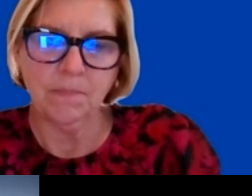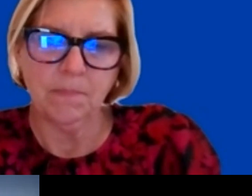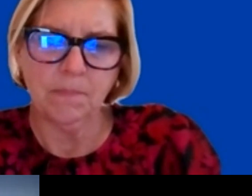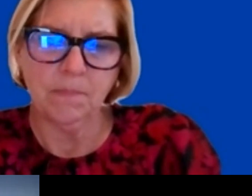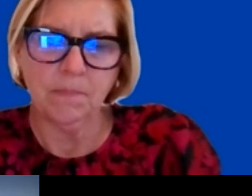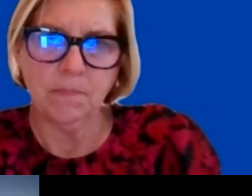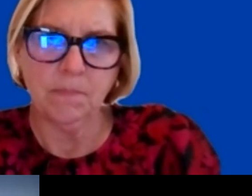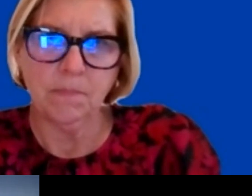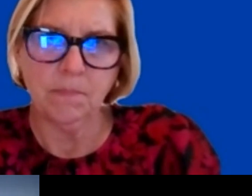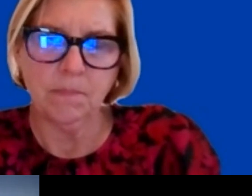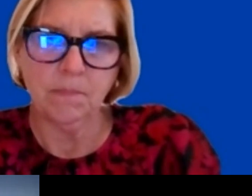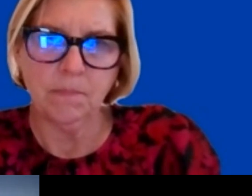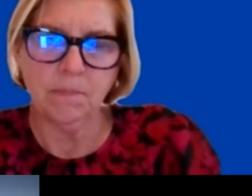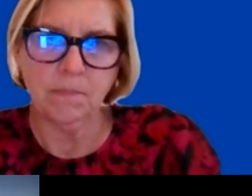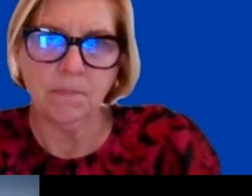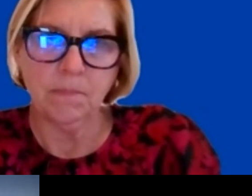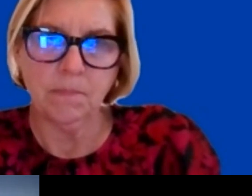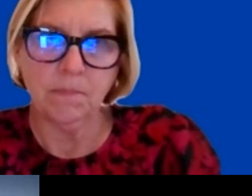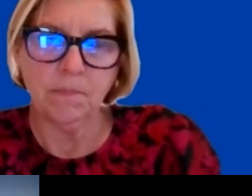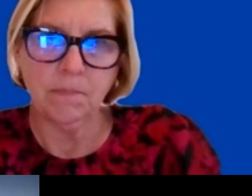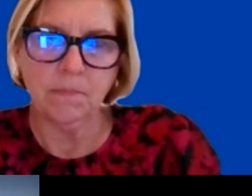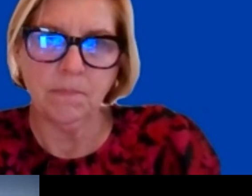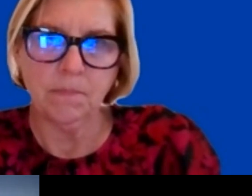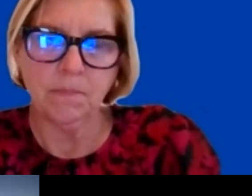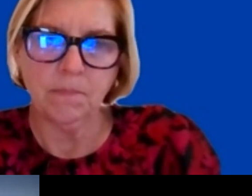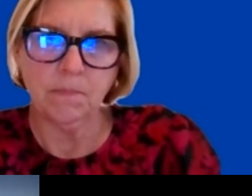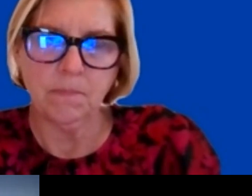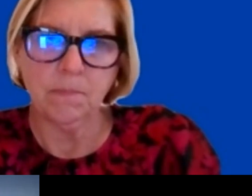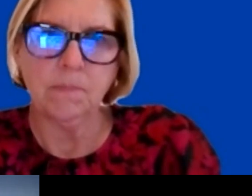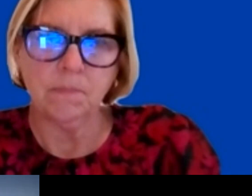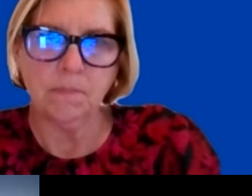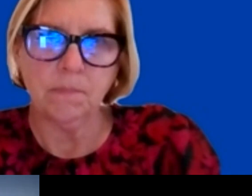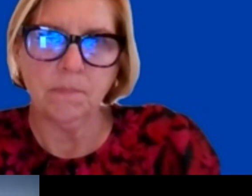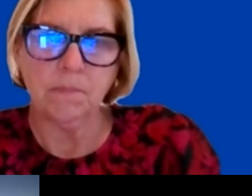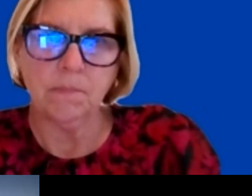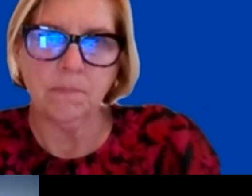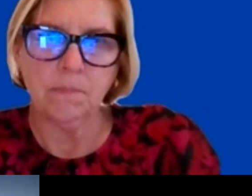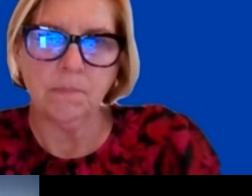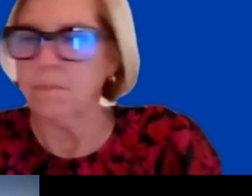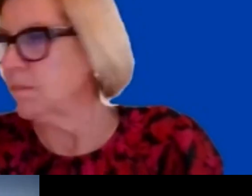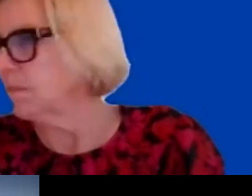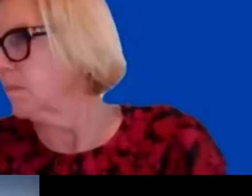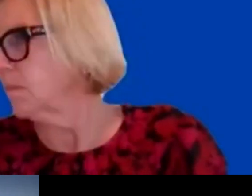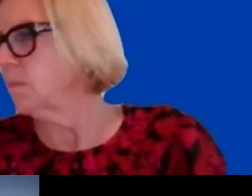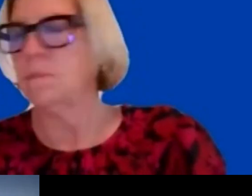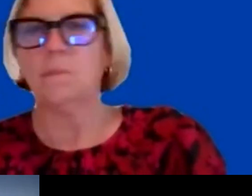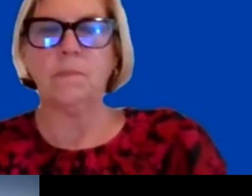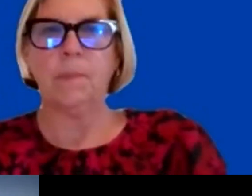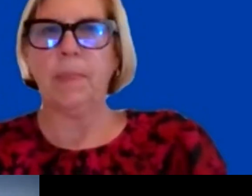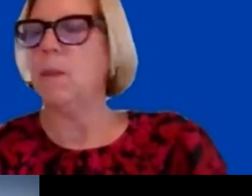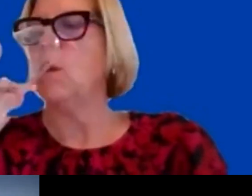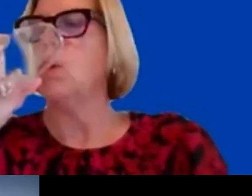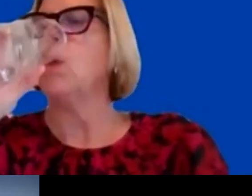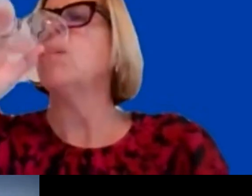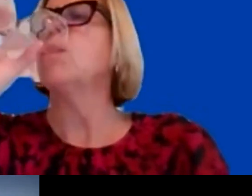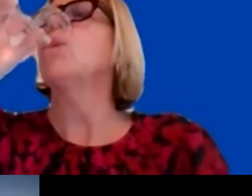really overwhelming testimony and support from people with lived experience, from